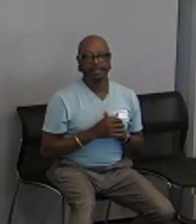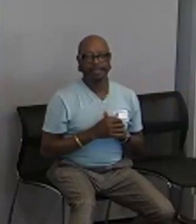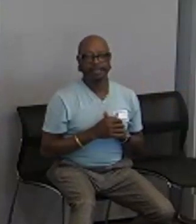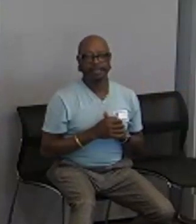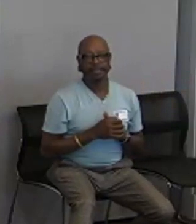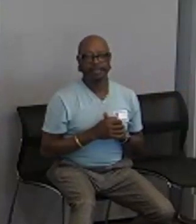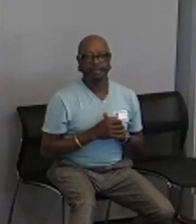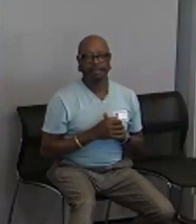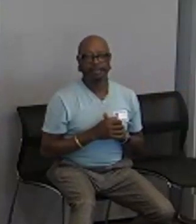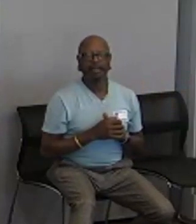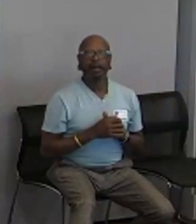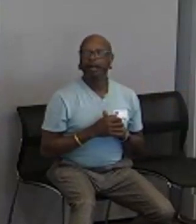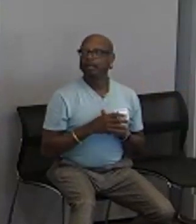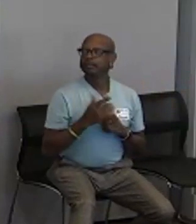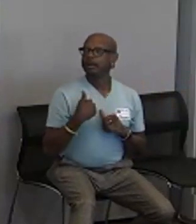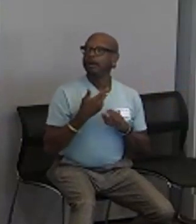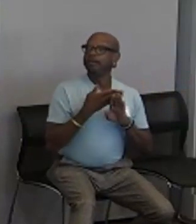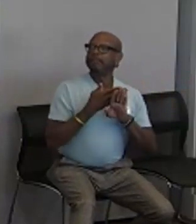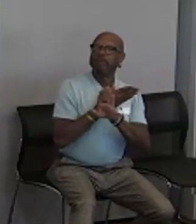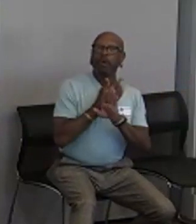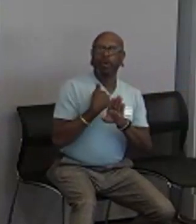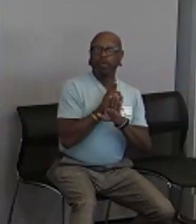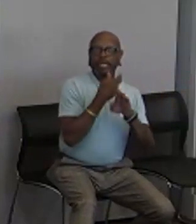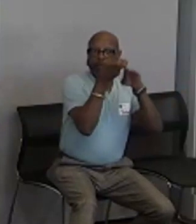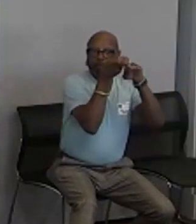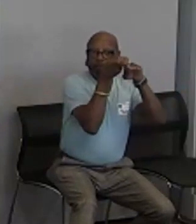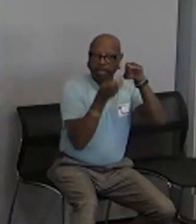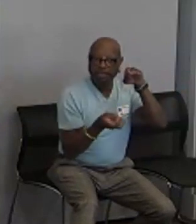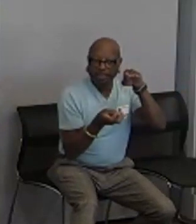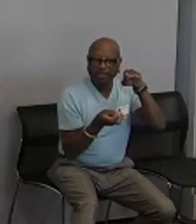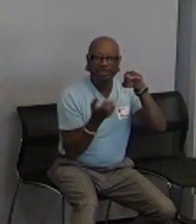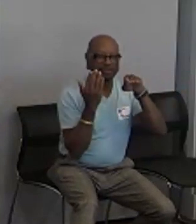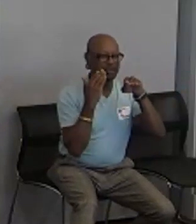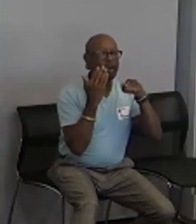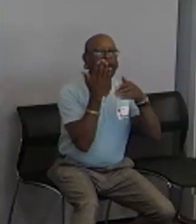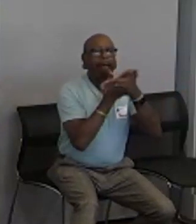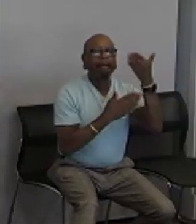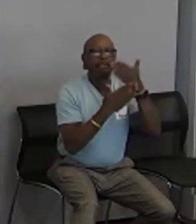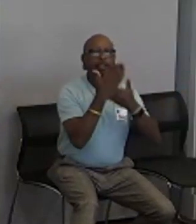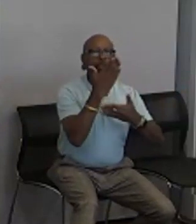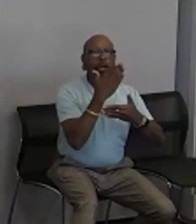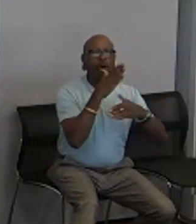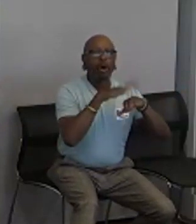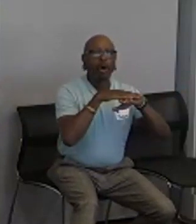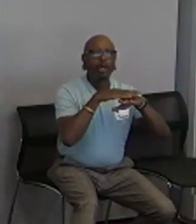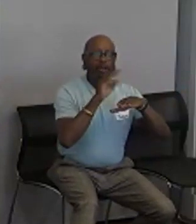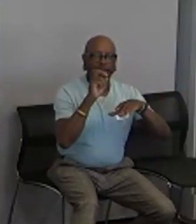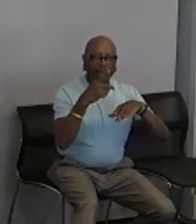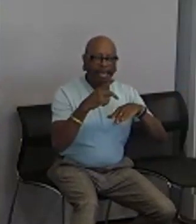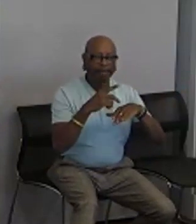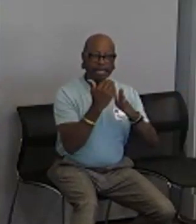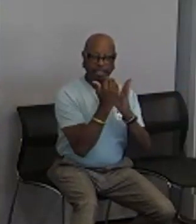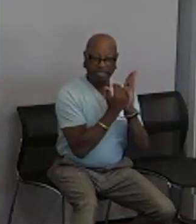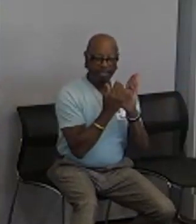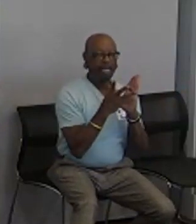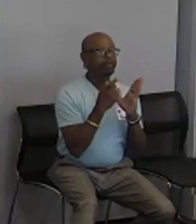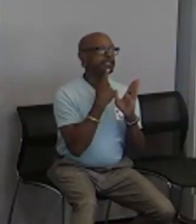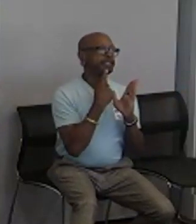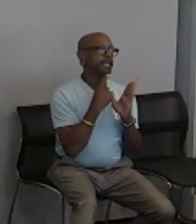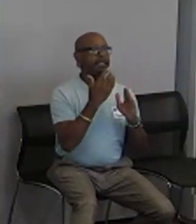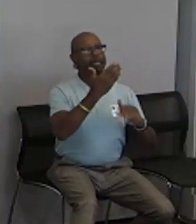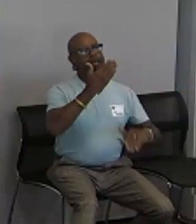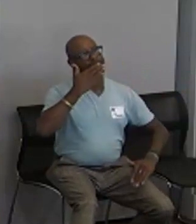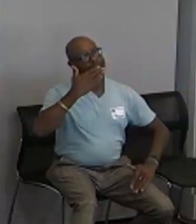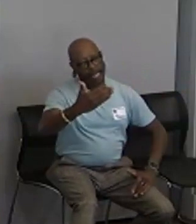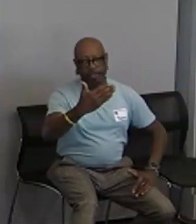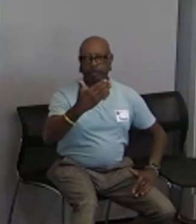I just, before we plunge into the sort of hands-on mapping agenda, I just want to say thank you to